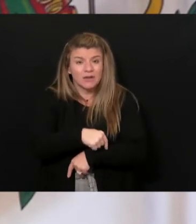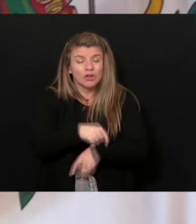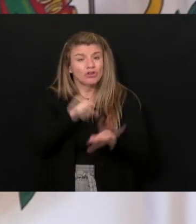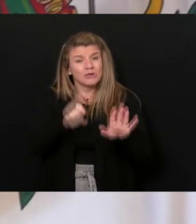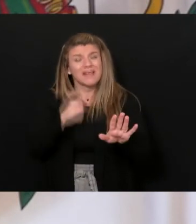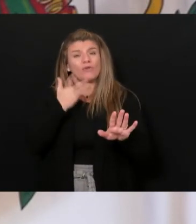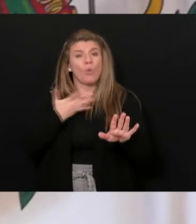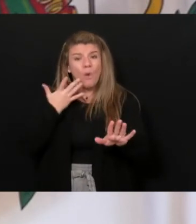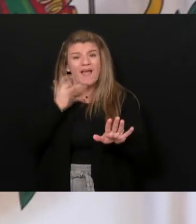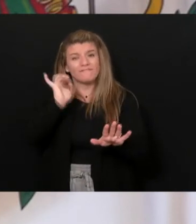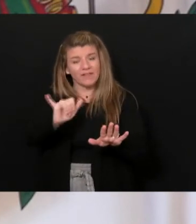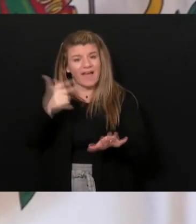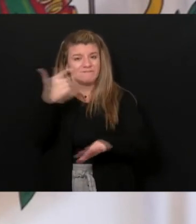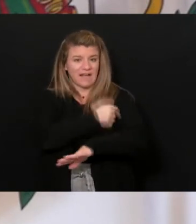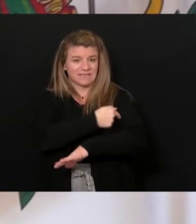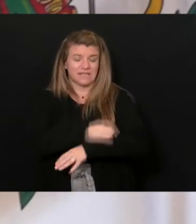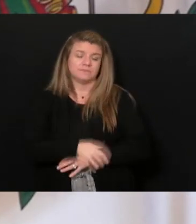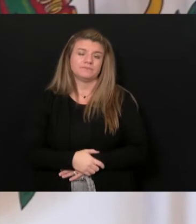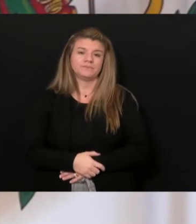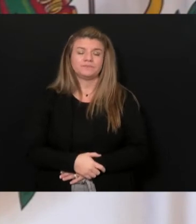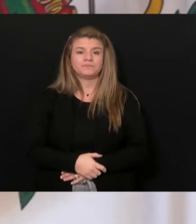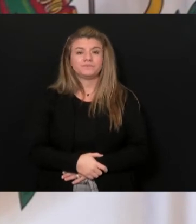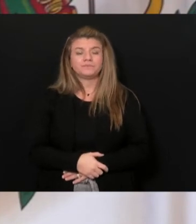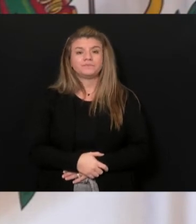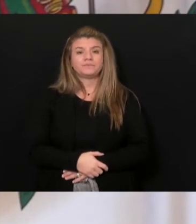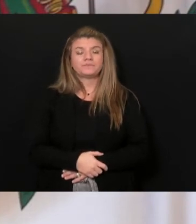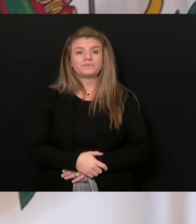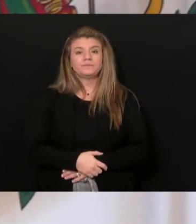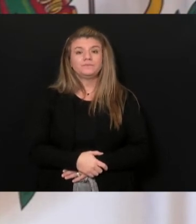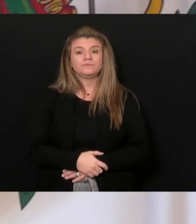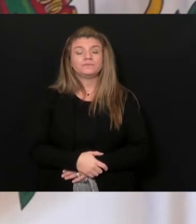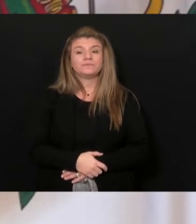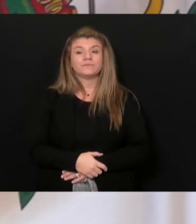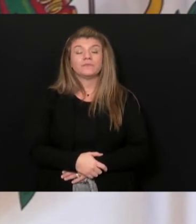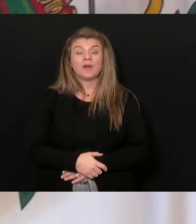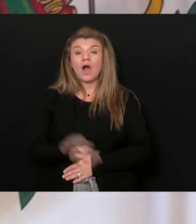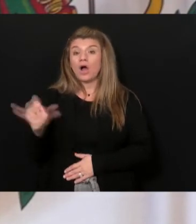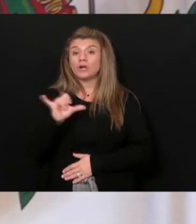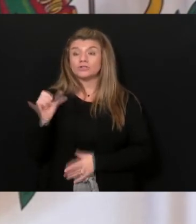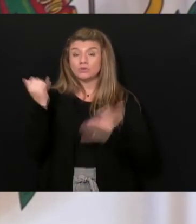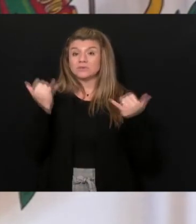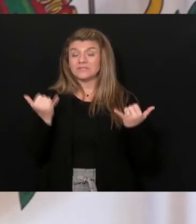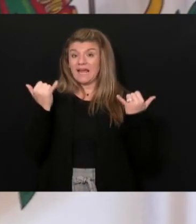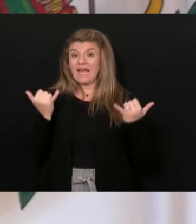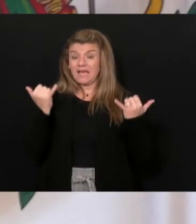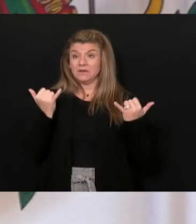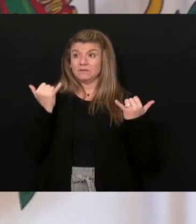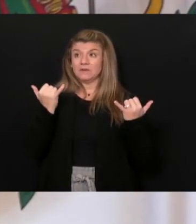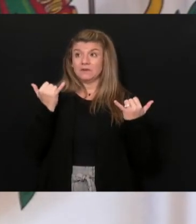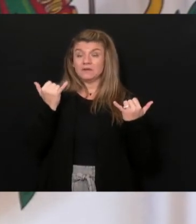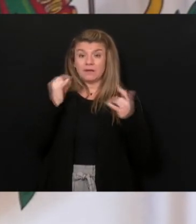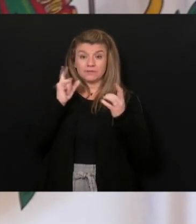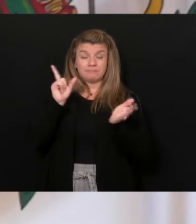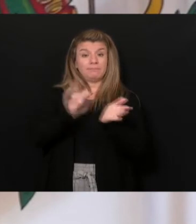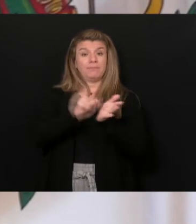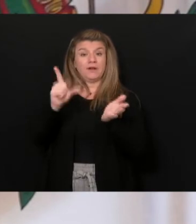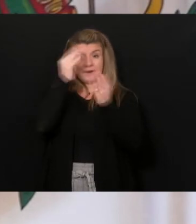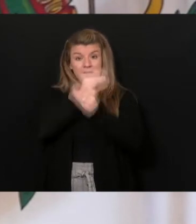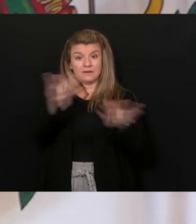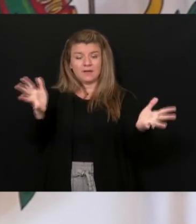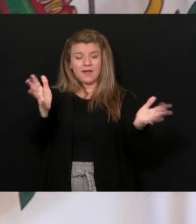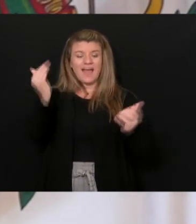there is to it. The other thing that came out today that I want to tell you about is just this. You know, and I know I'm going to get in a